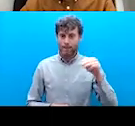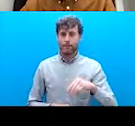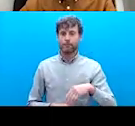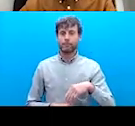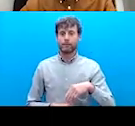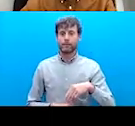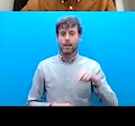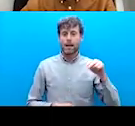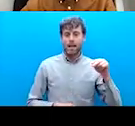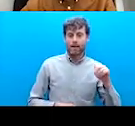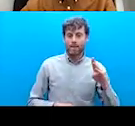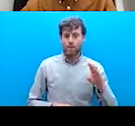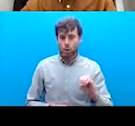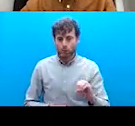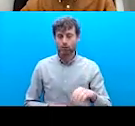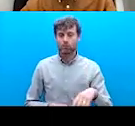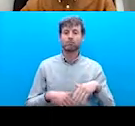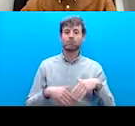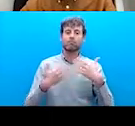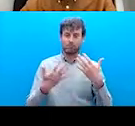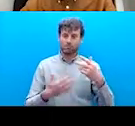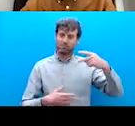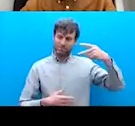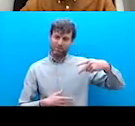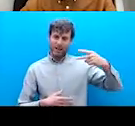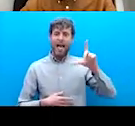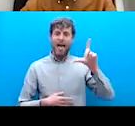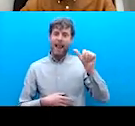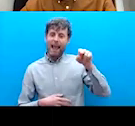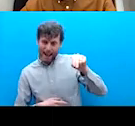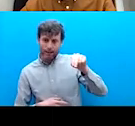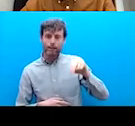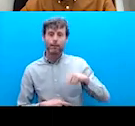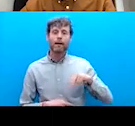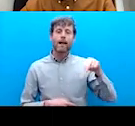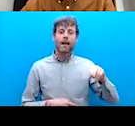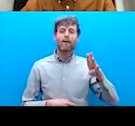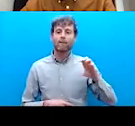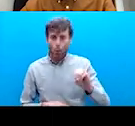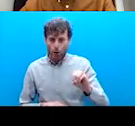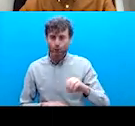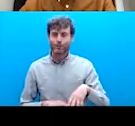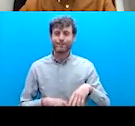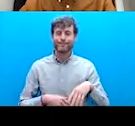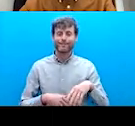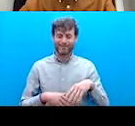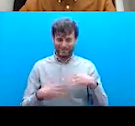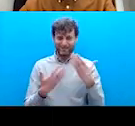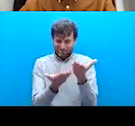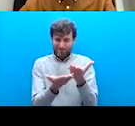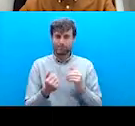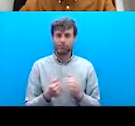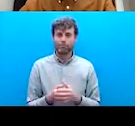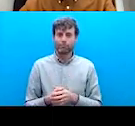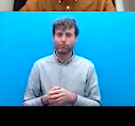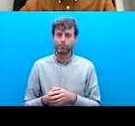the NREF. Now, this correspondence allows us to explain, at least in the